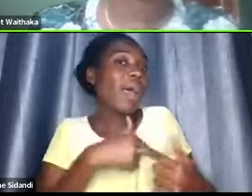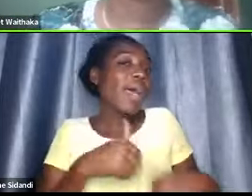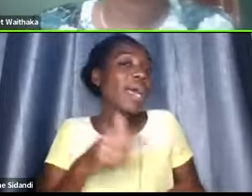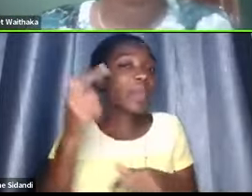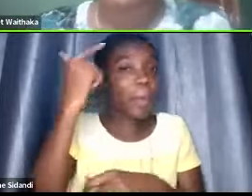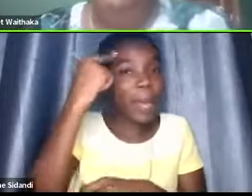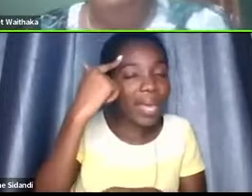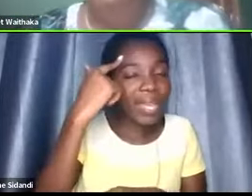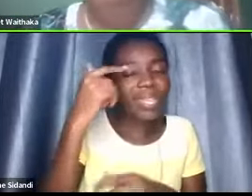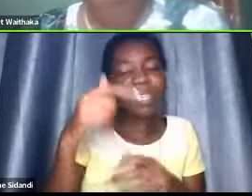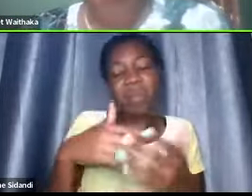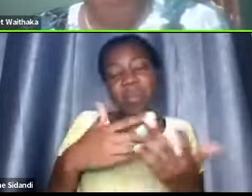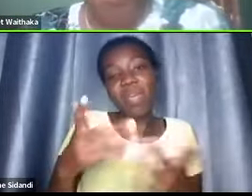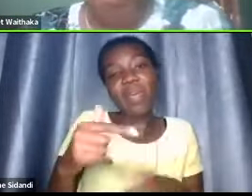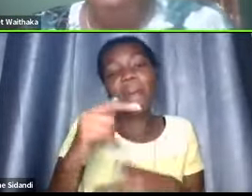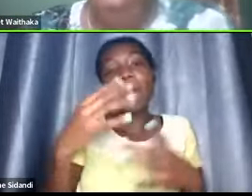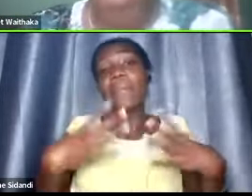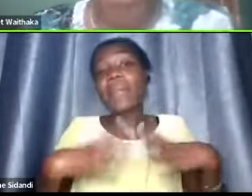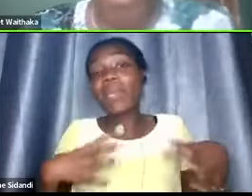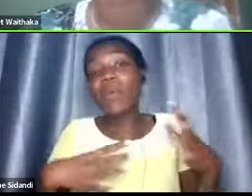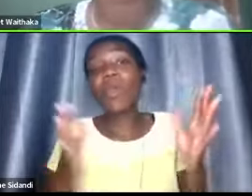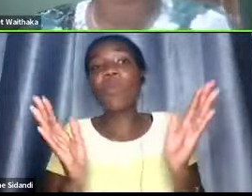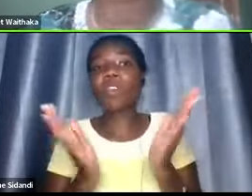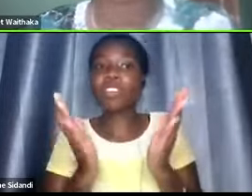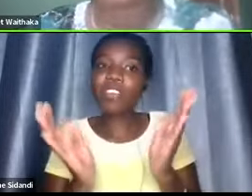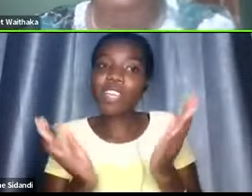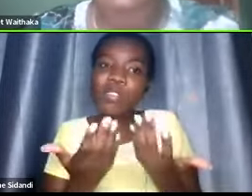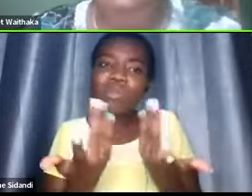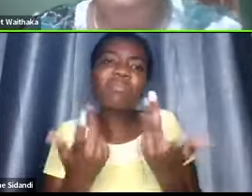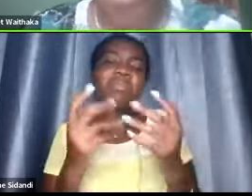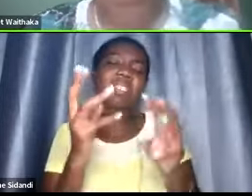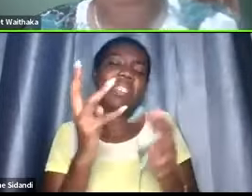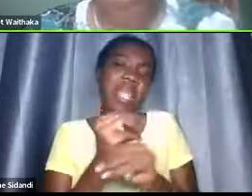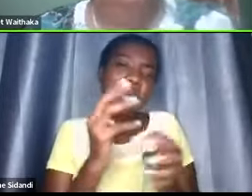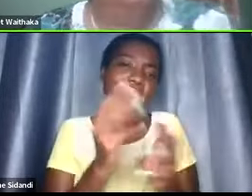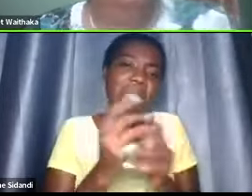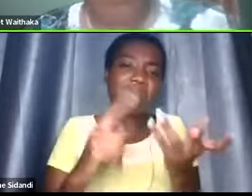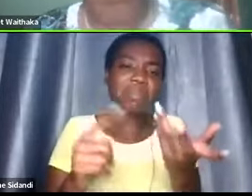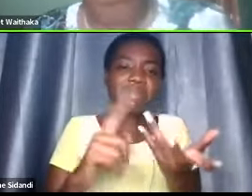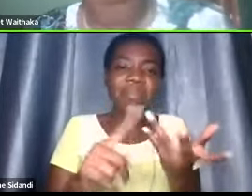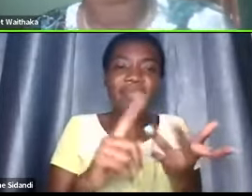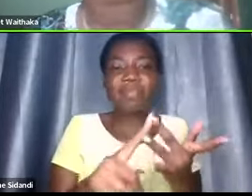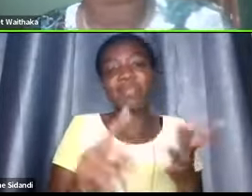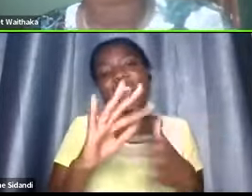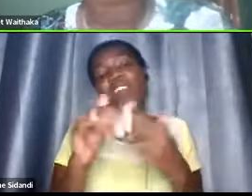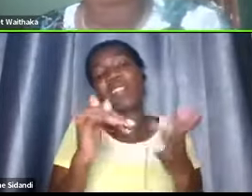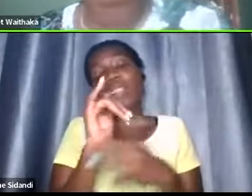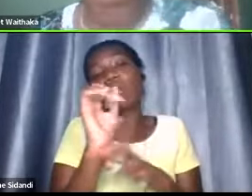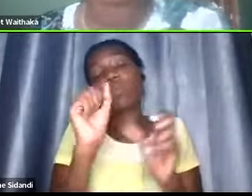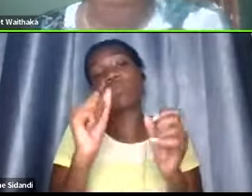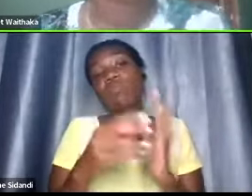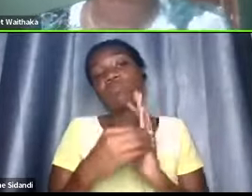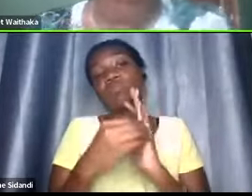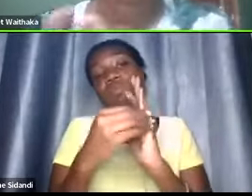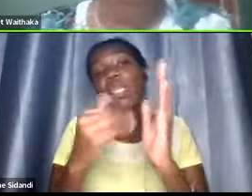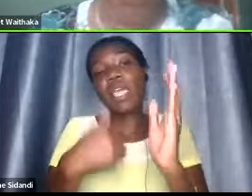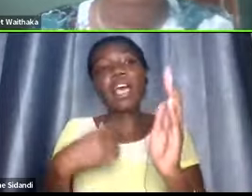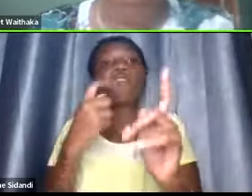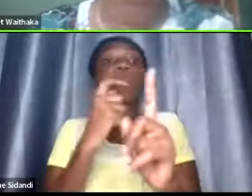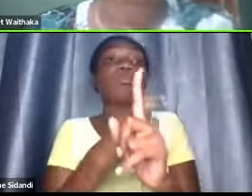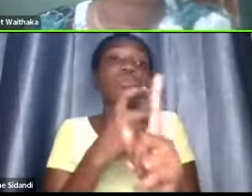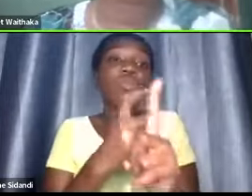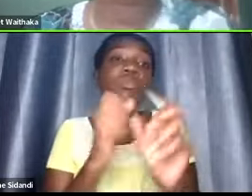with motivation, with numbers and all that. It's able to guide us. So there are tools that are used. Some of them are online, some of them